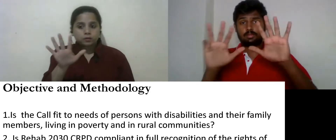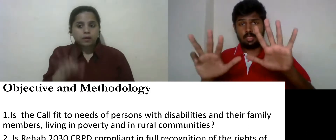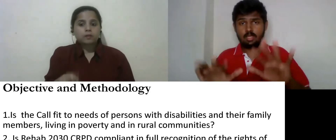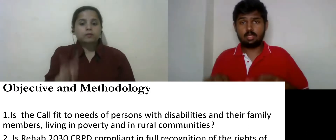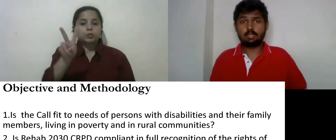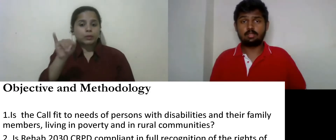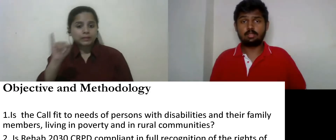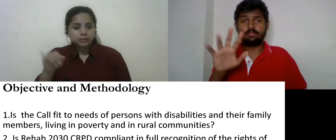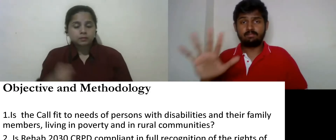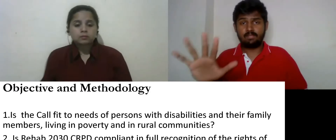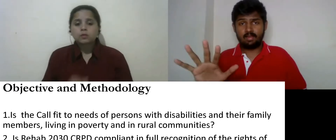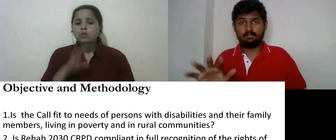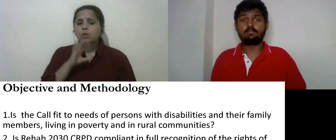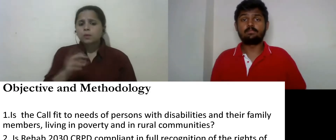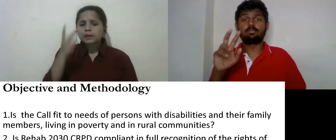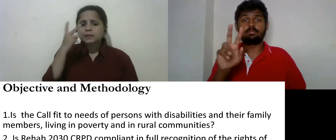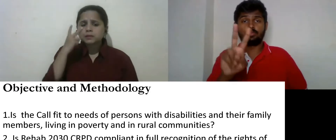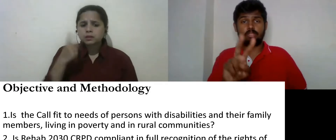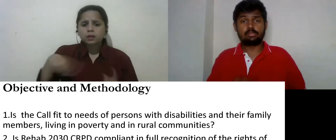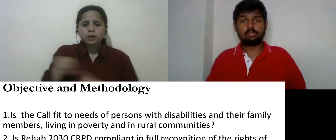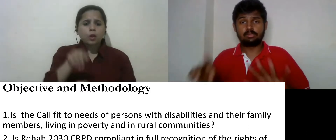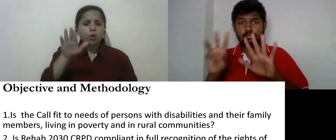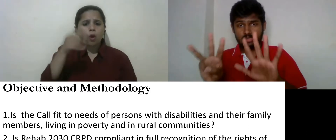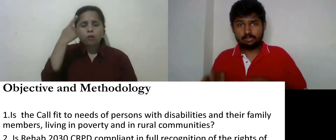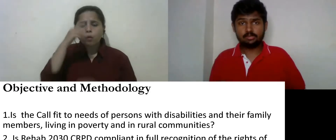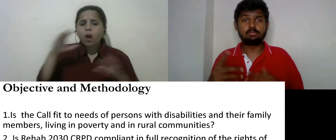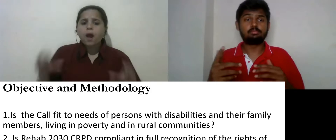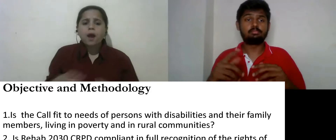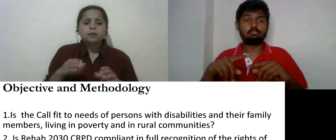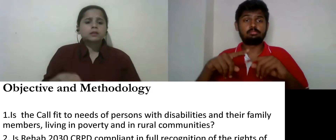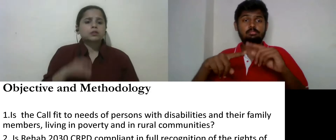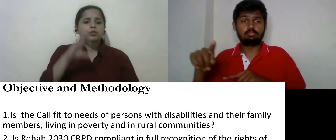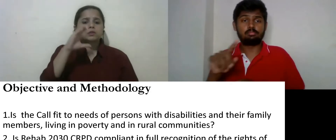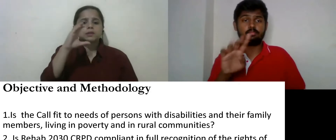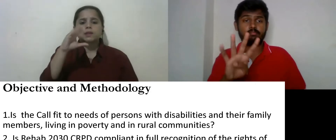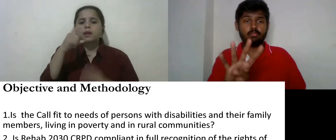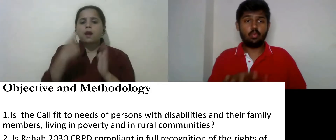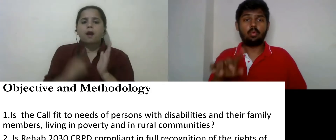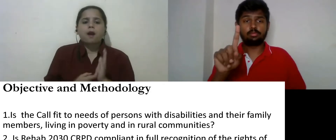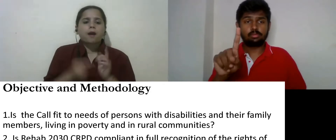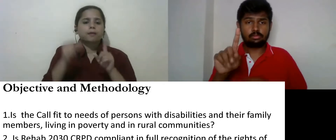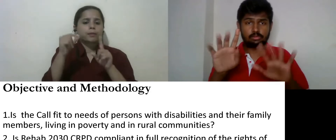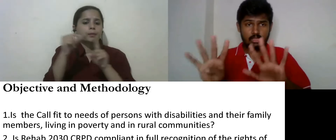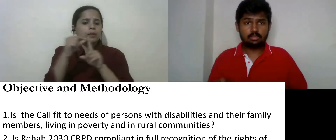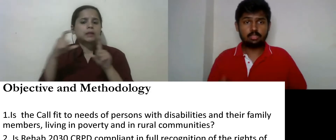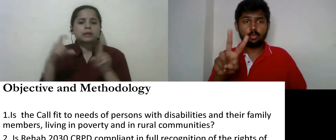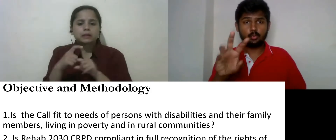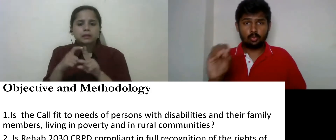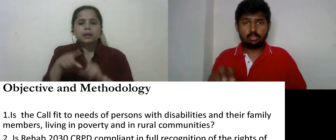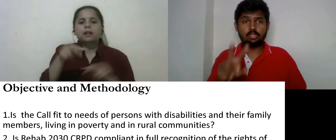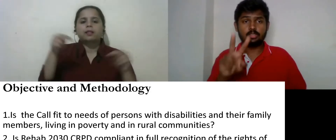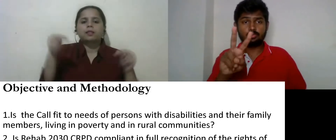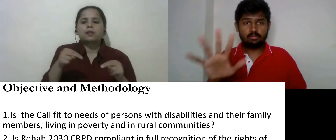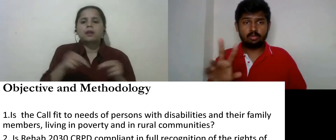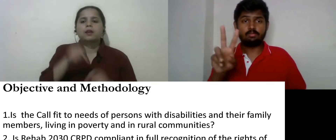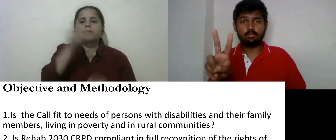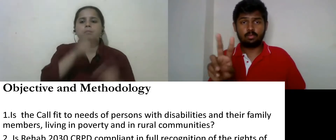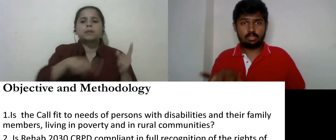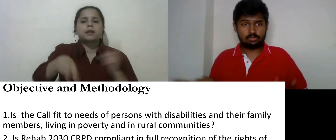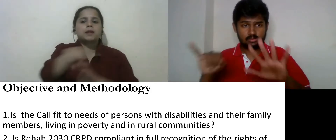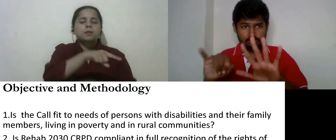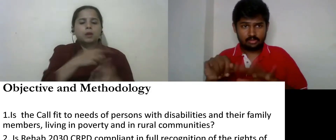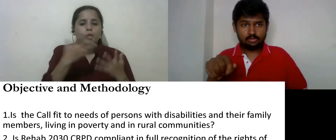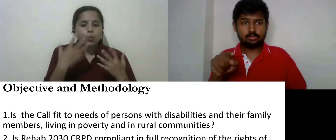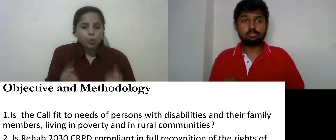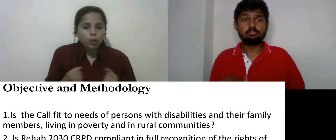to ensure the call for action is CRPD compliant and it meets the needs of the people, particularly living in